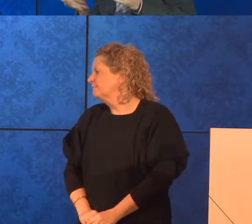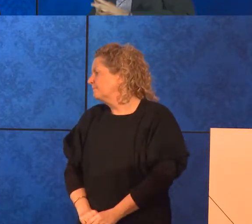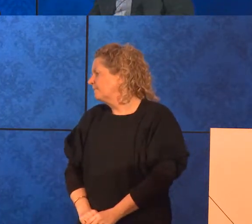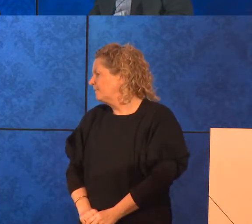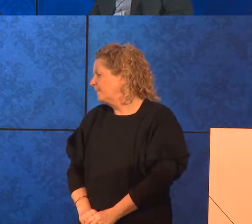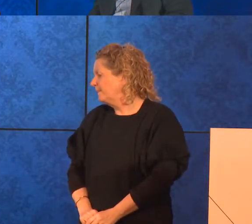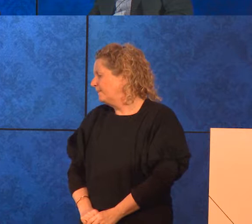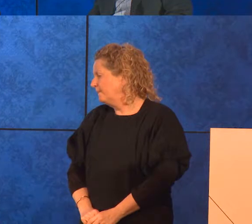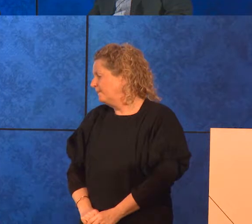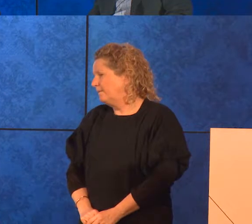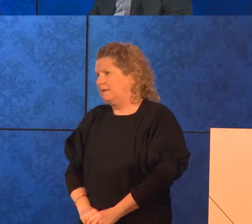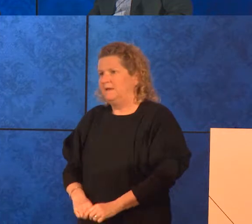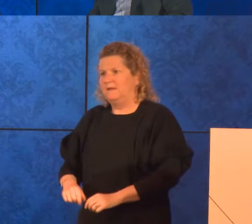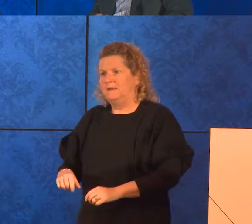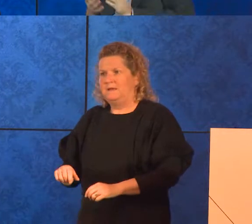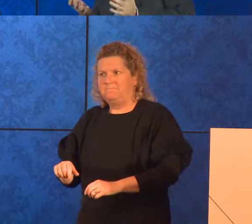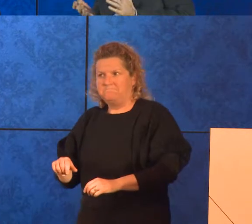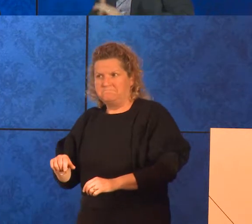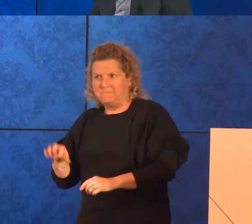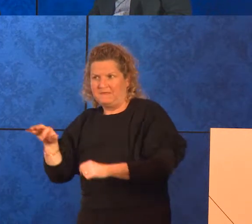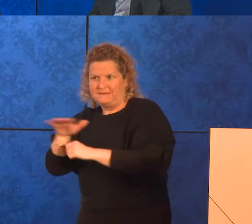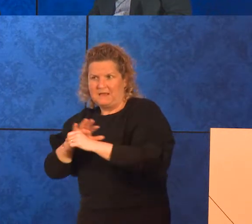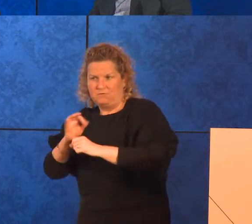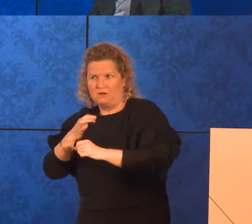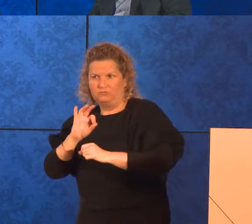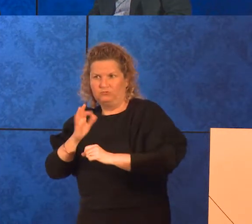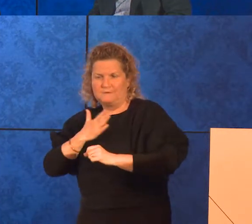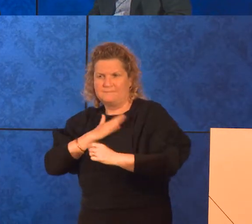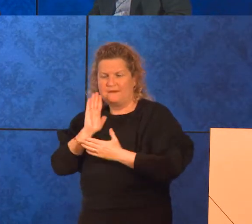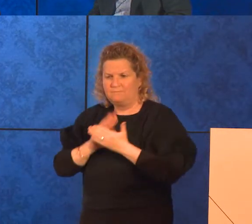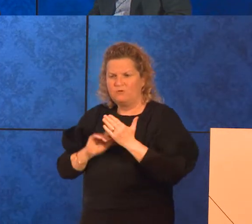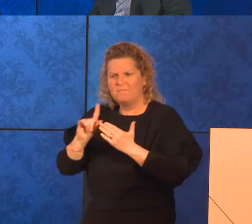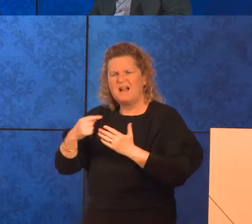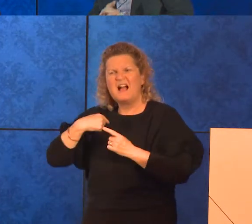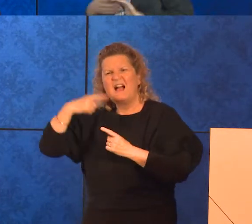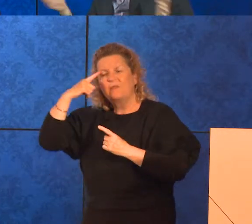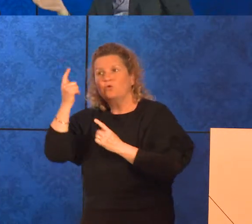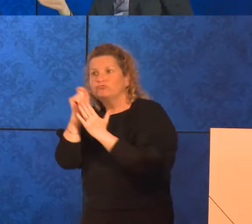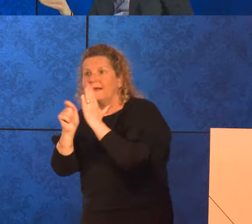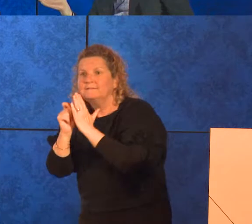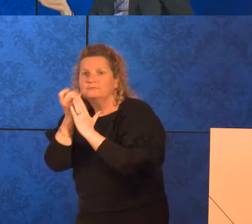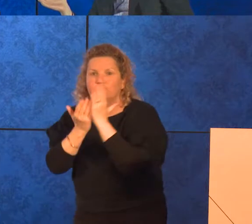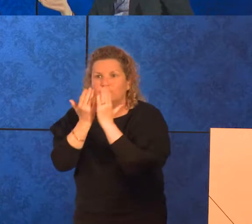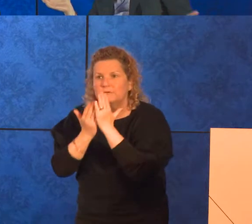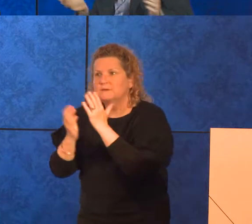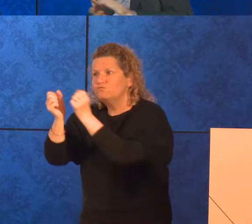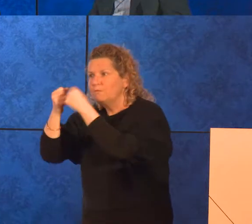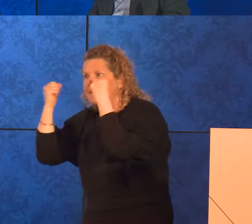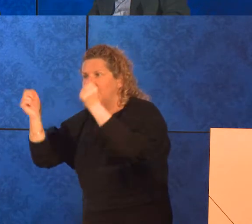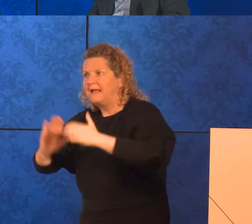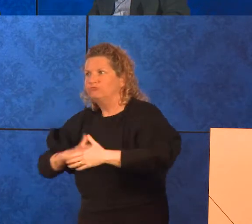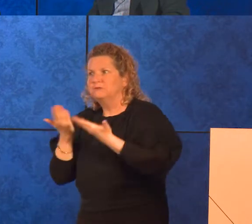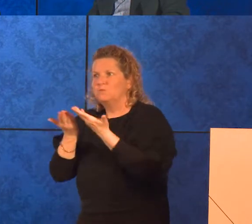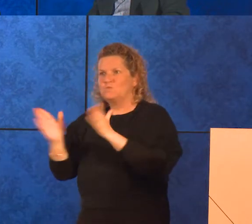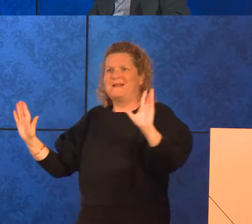This area isn't my experience, but I would say that journalists and the media are interested in a wide variety of issues, and they're